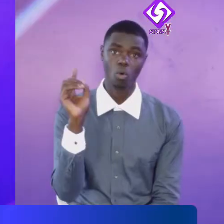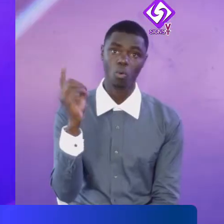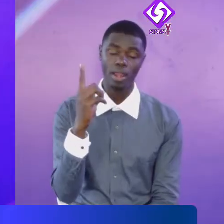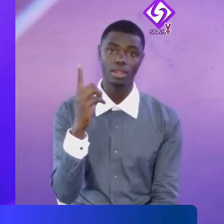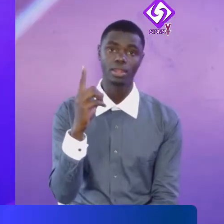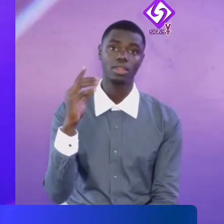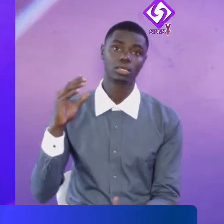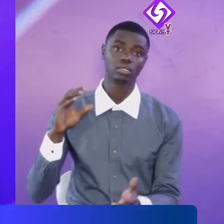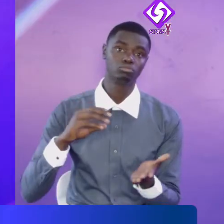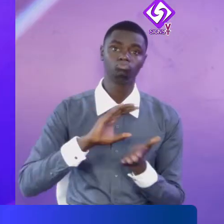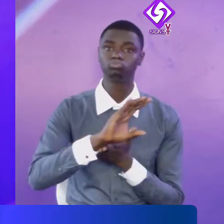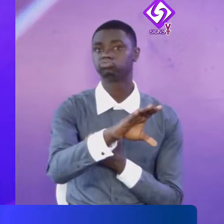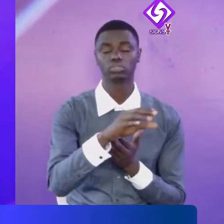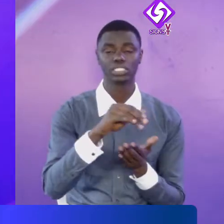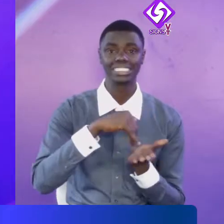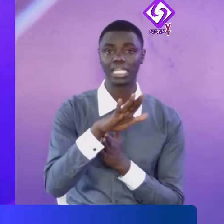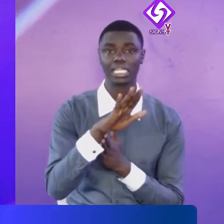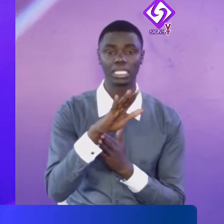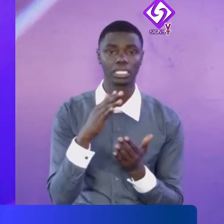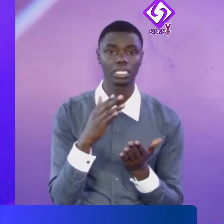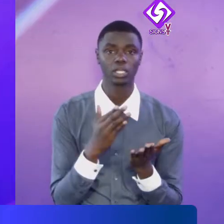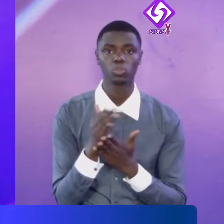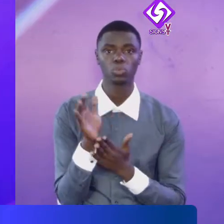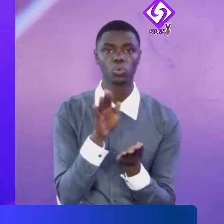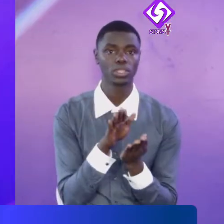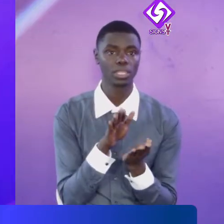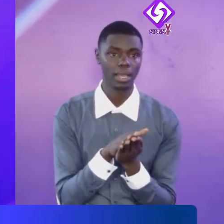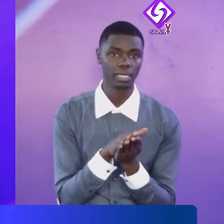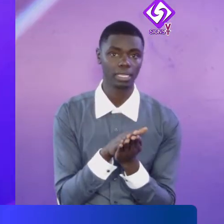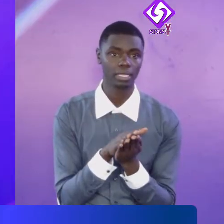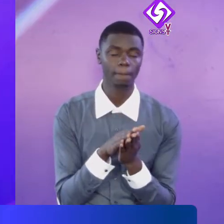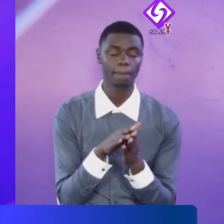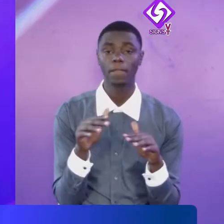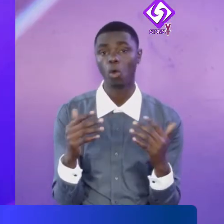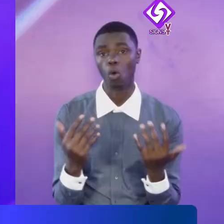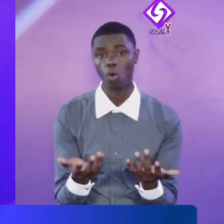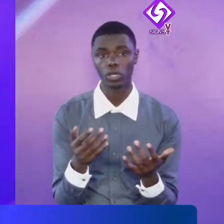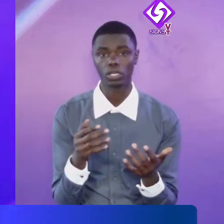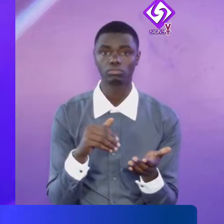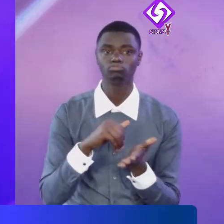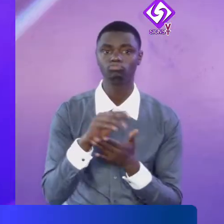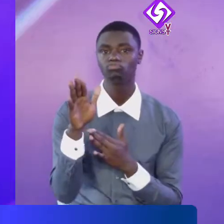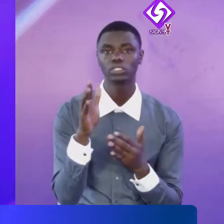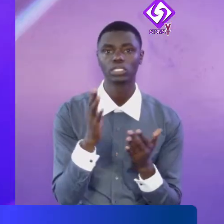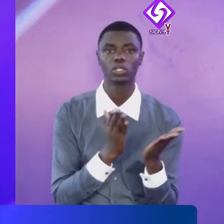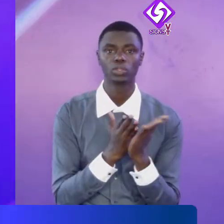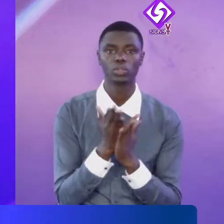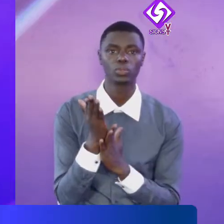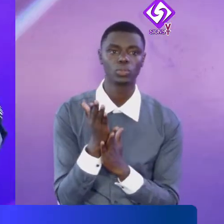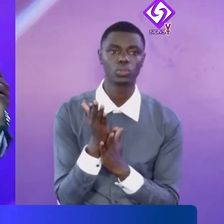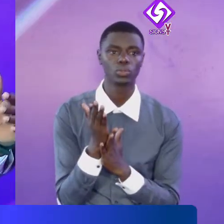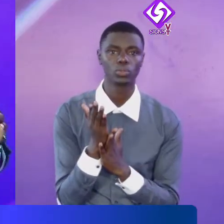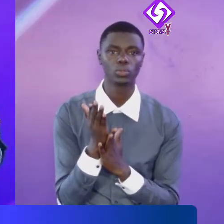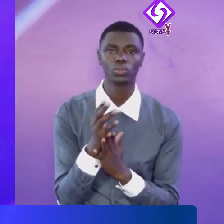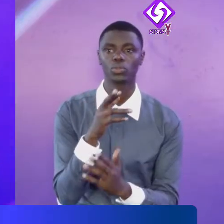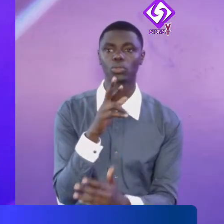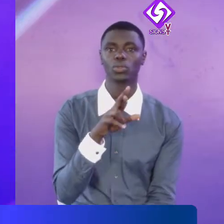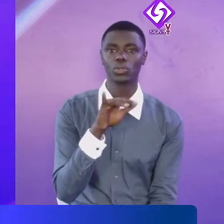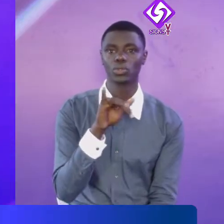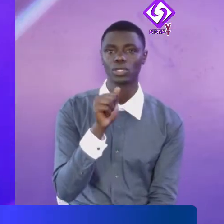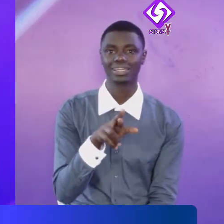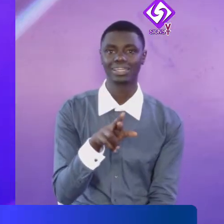through either the bank, isn't it? Or you can wire them through these other thing like RIA, those